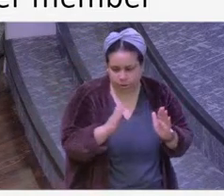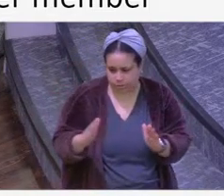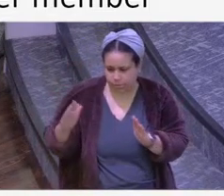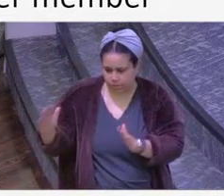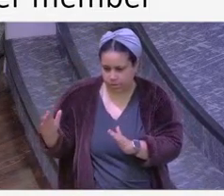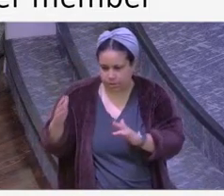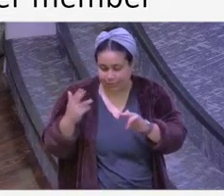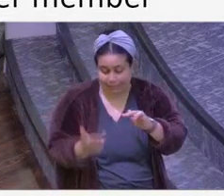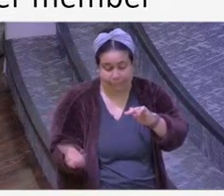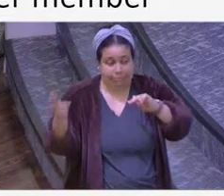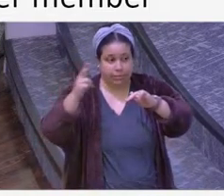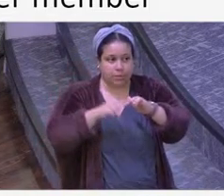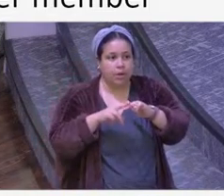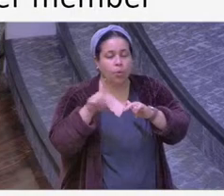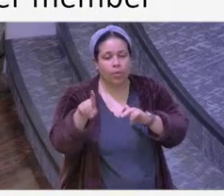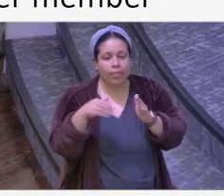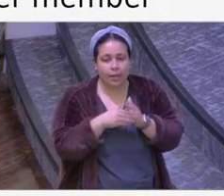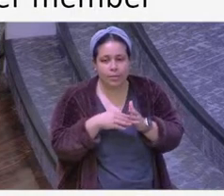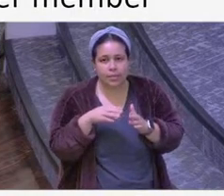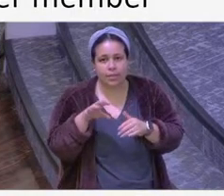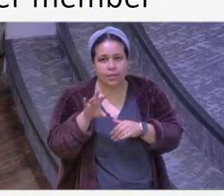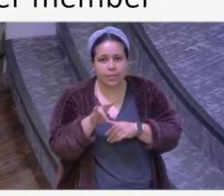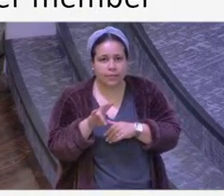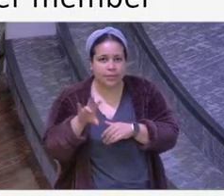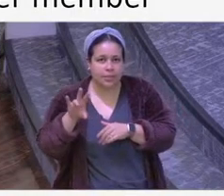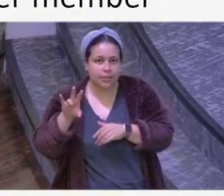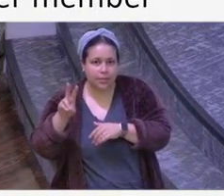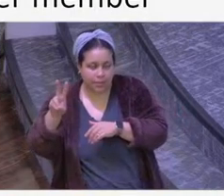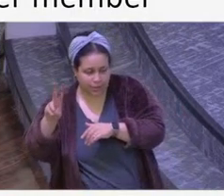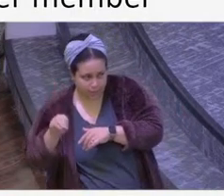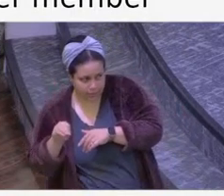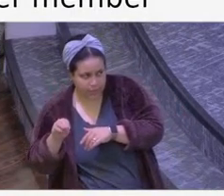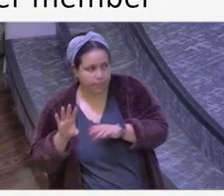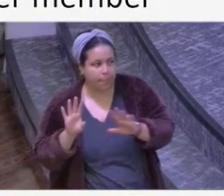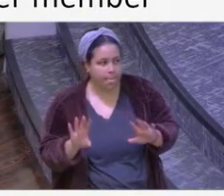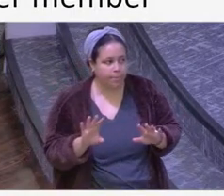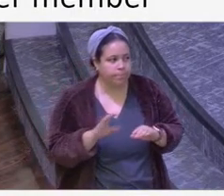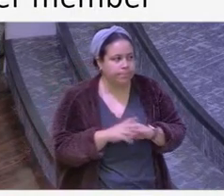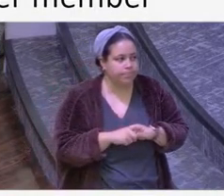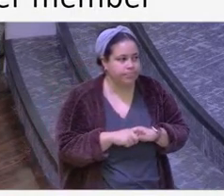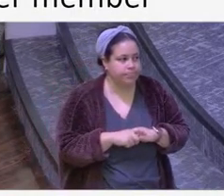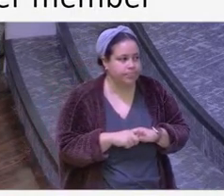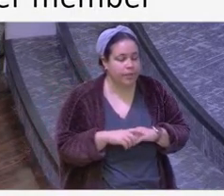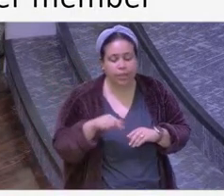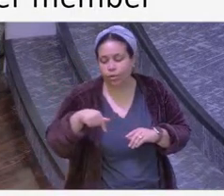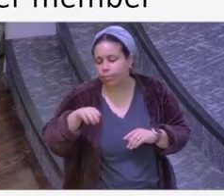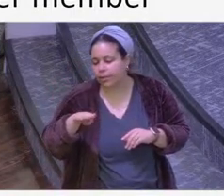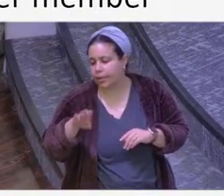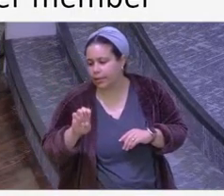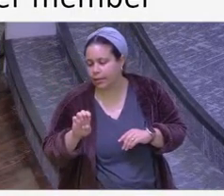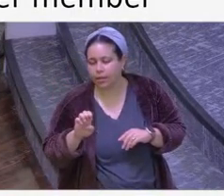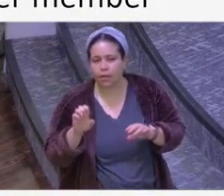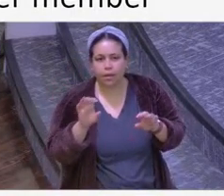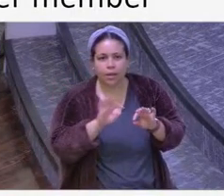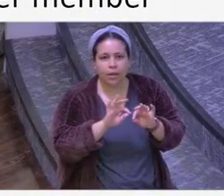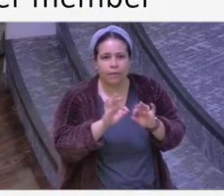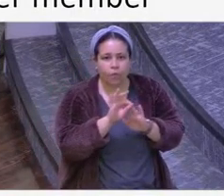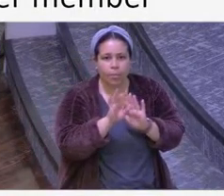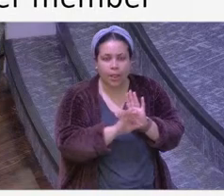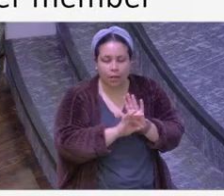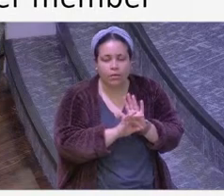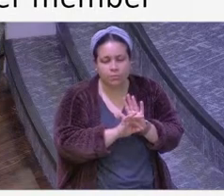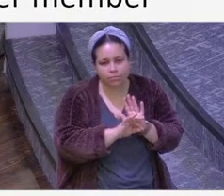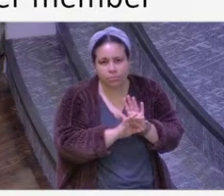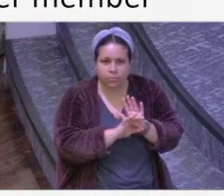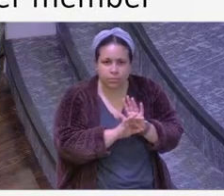it's $1,760. We get a lot of that back through the QBE funding formula. Where it does hurt us a